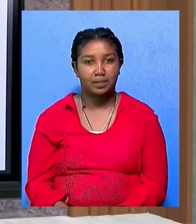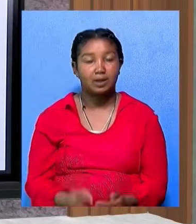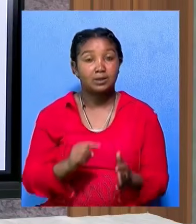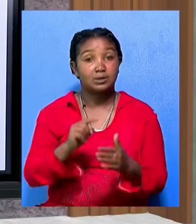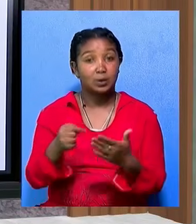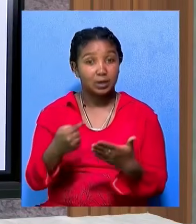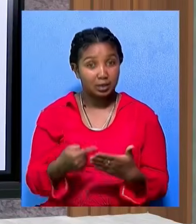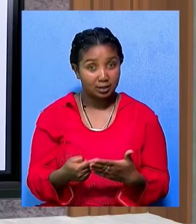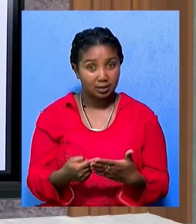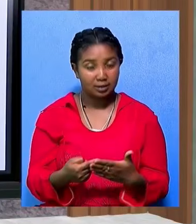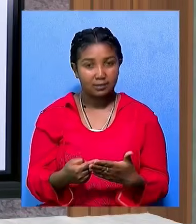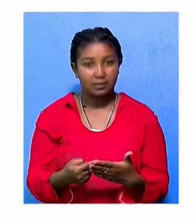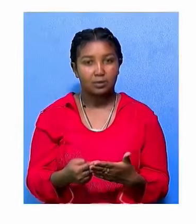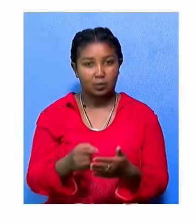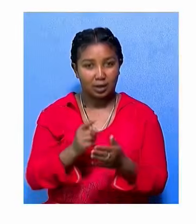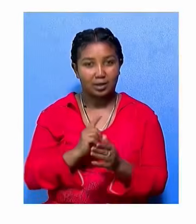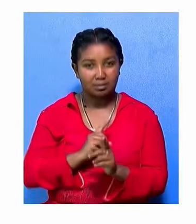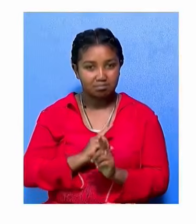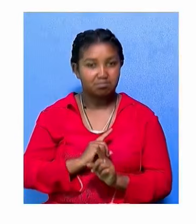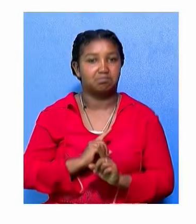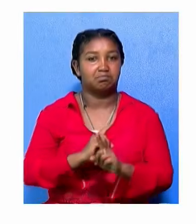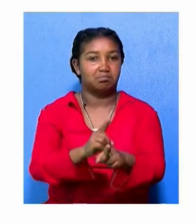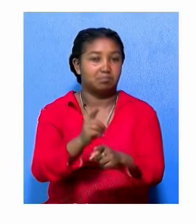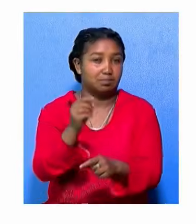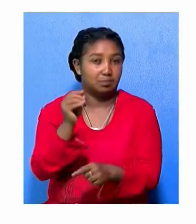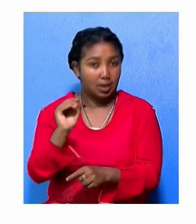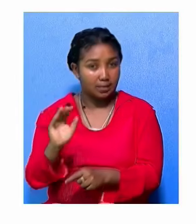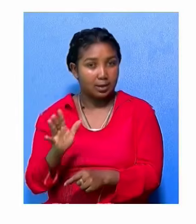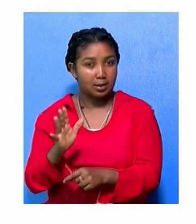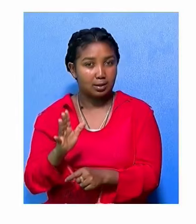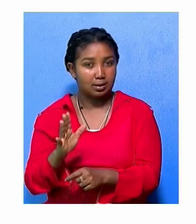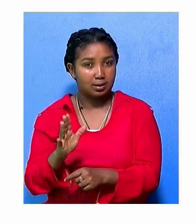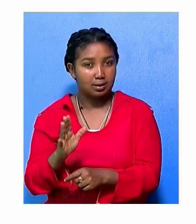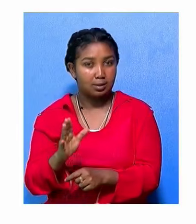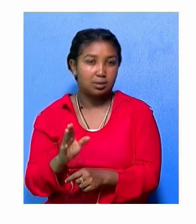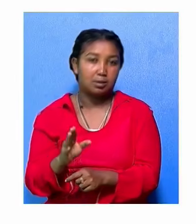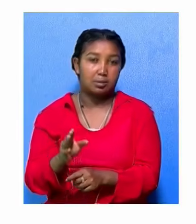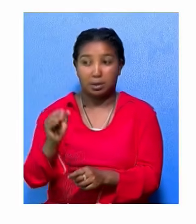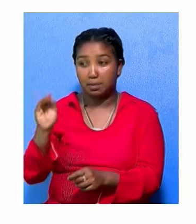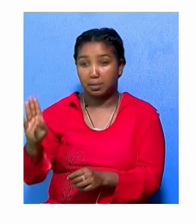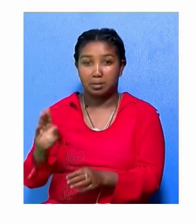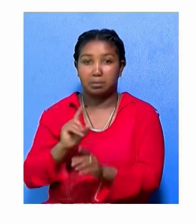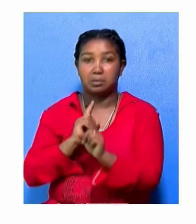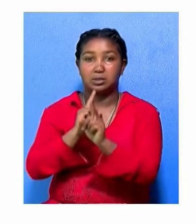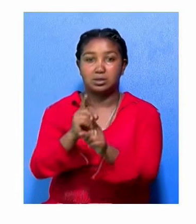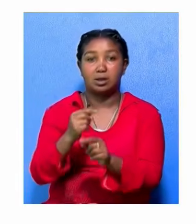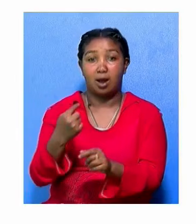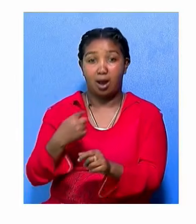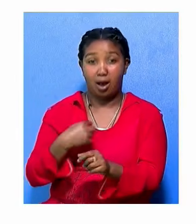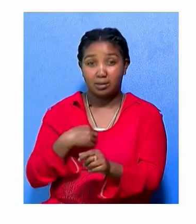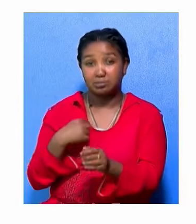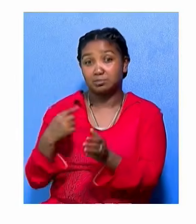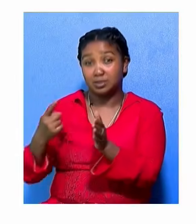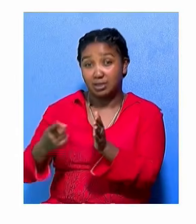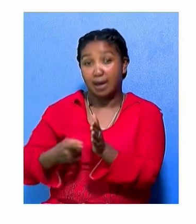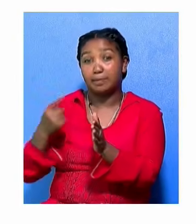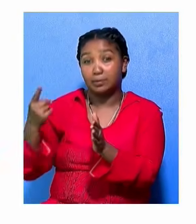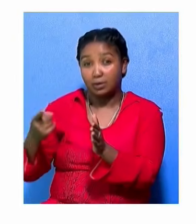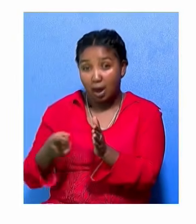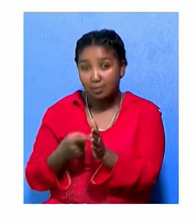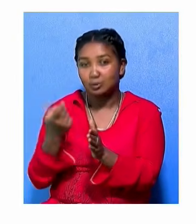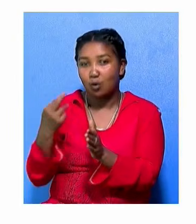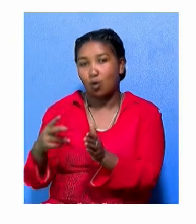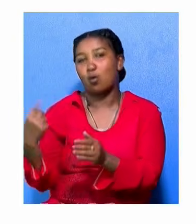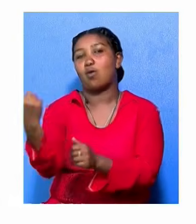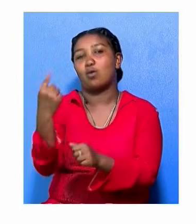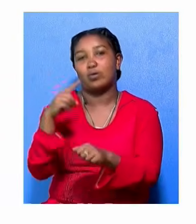So here, we can answer him, maybe Mr. B can answer, I sometimes or I